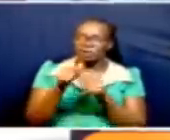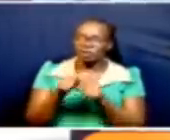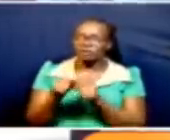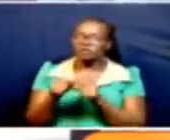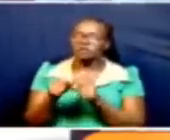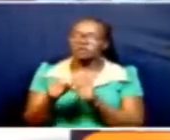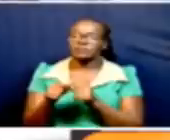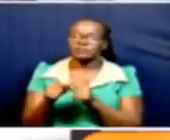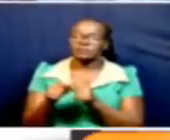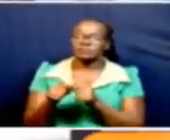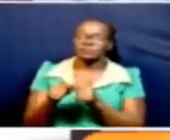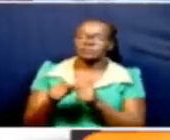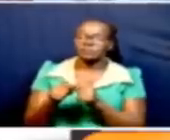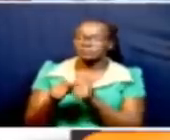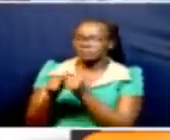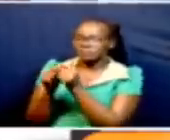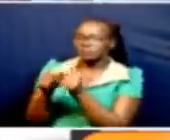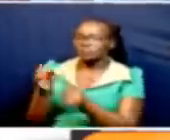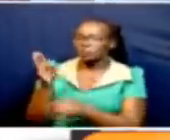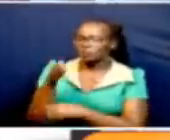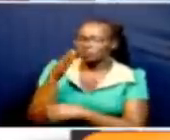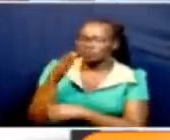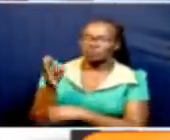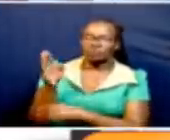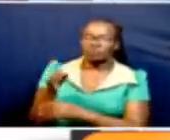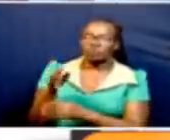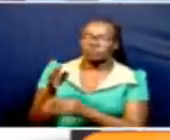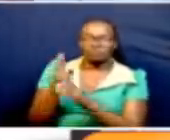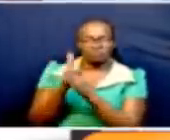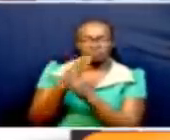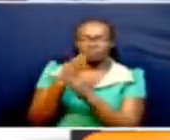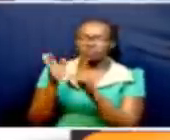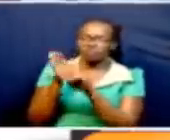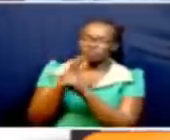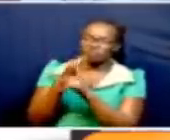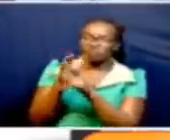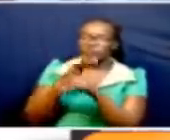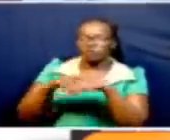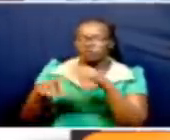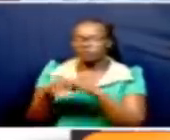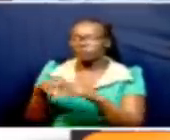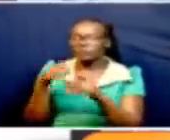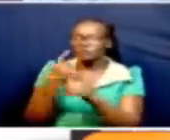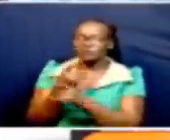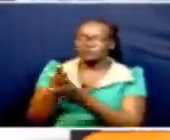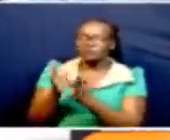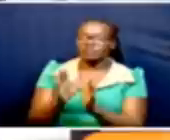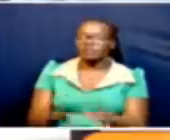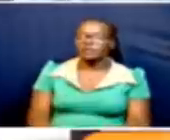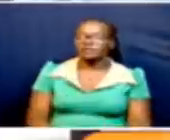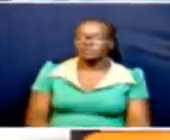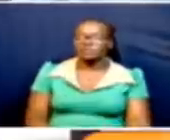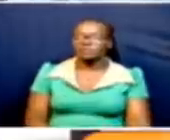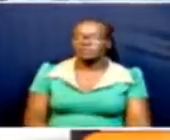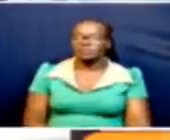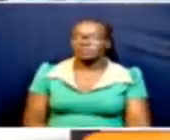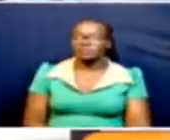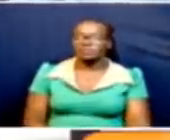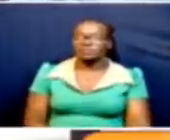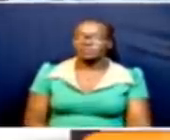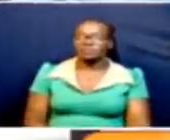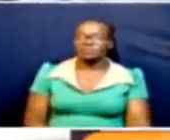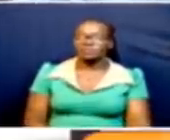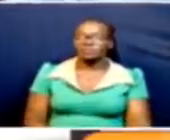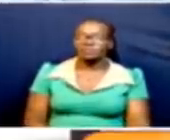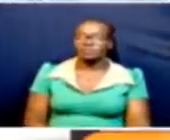tail or wagging the dog's tail. That's what we do. You know, we react. We're not proactive to a lot of the things. And